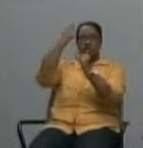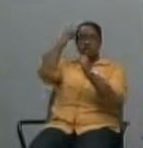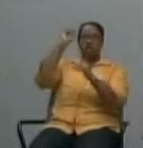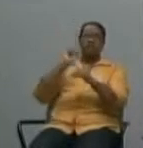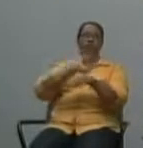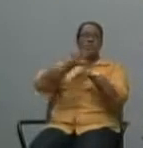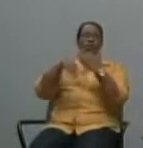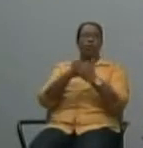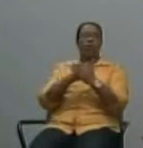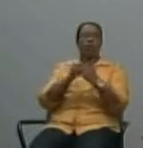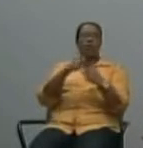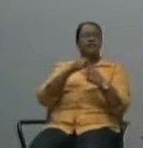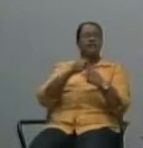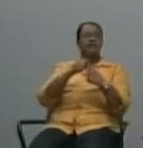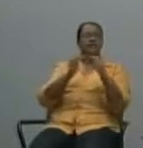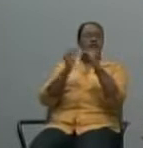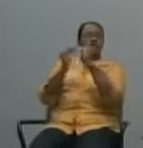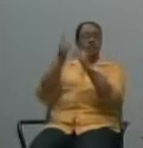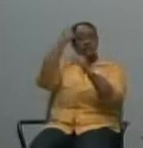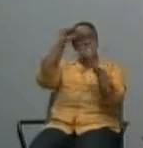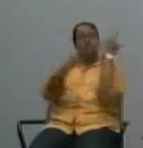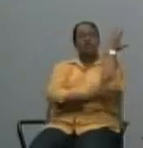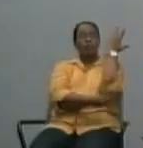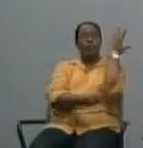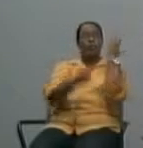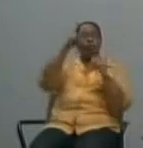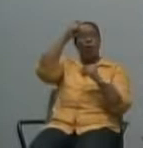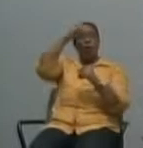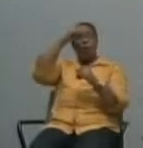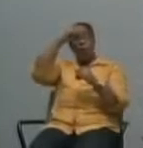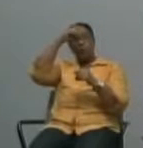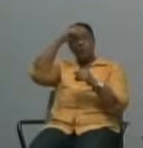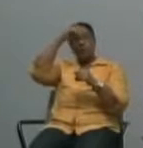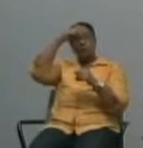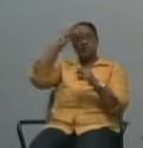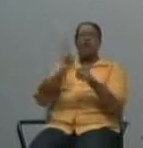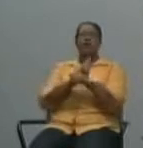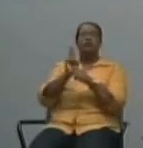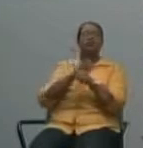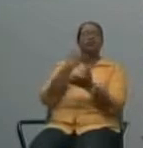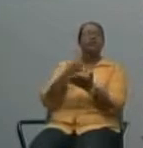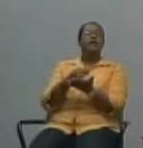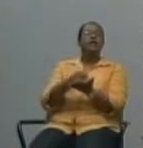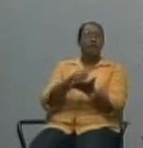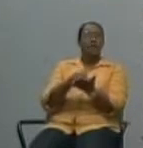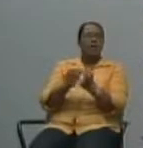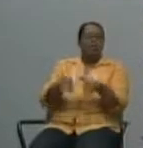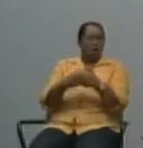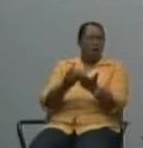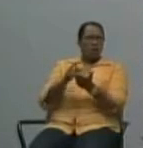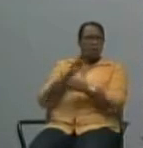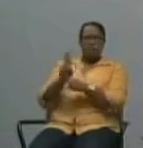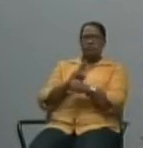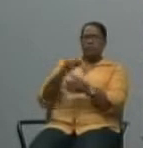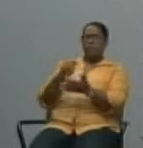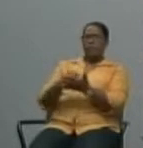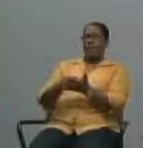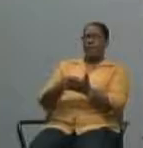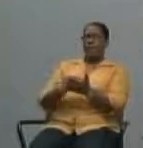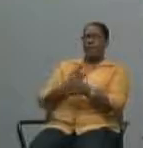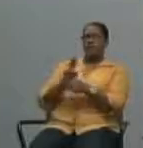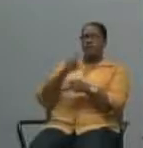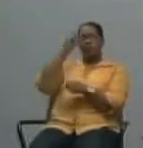poor. Secondly, wisdom in using money. The gospel ends with this remark, which sounds like a